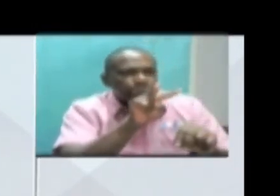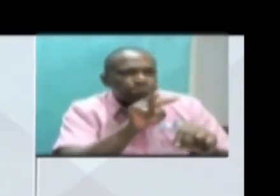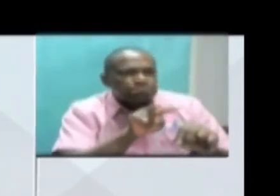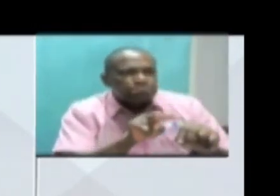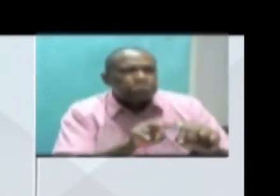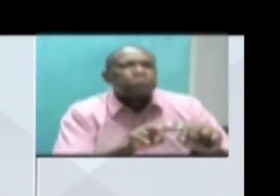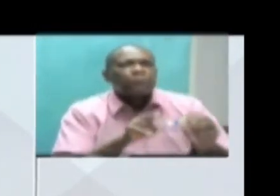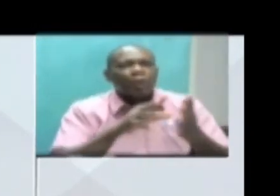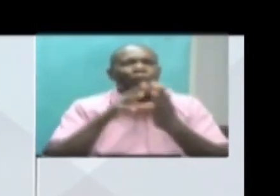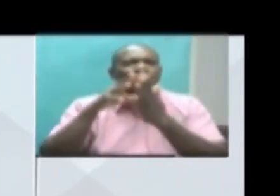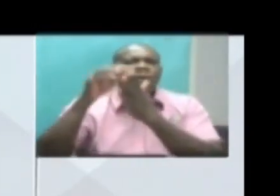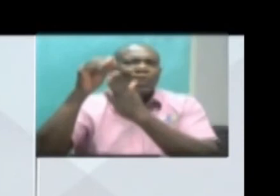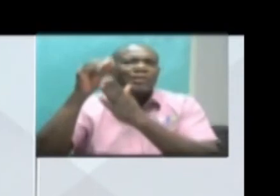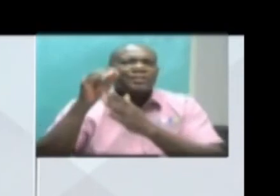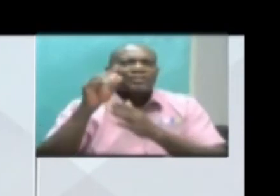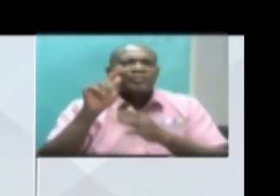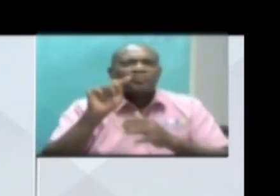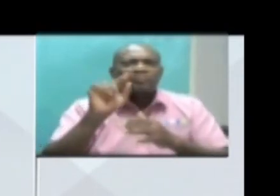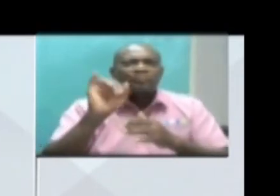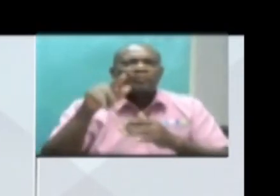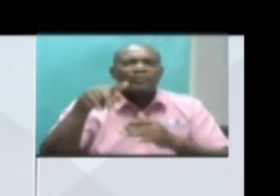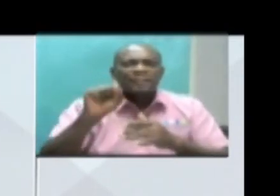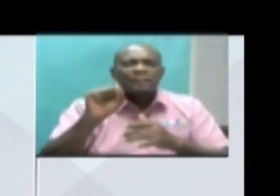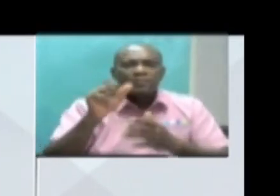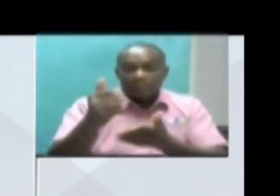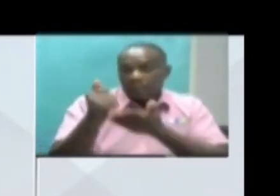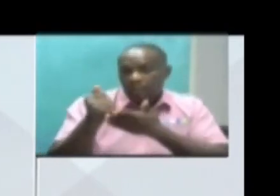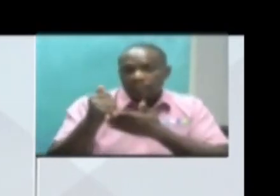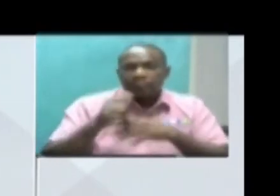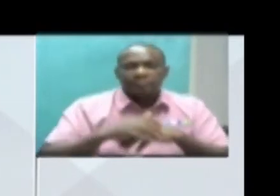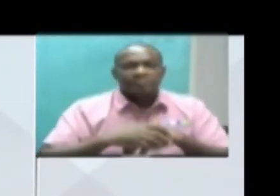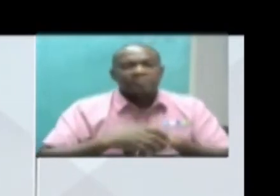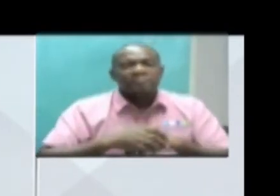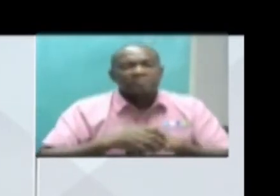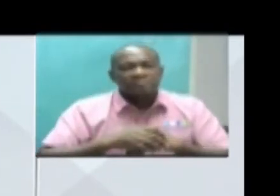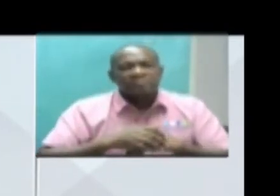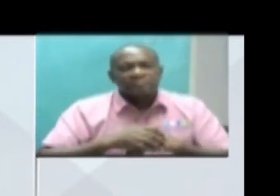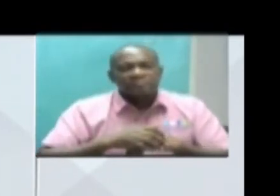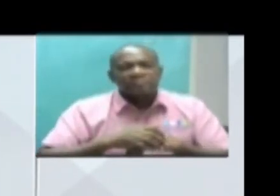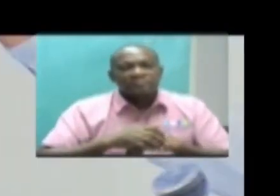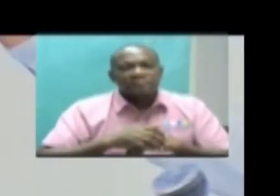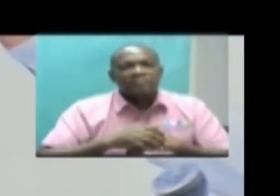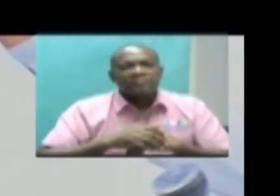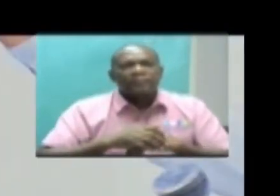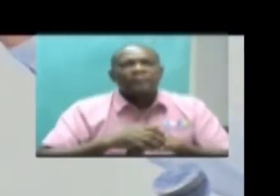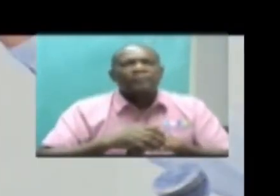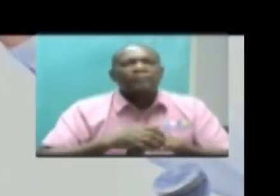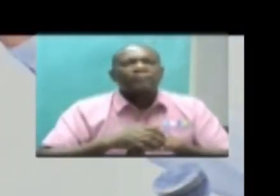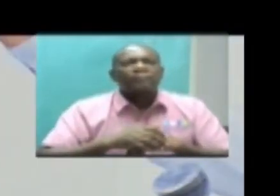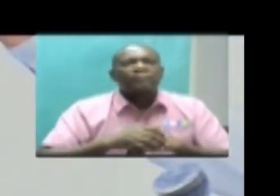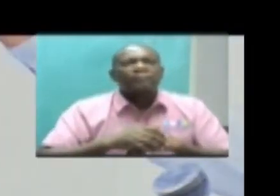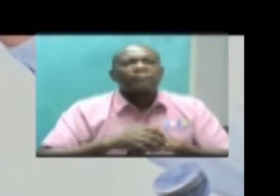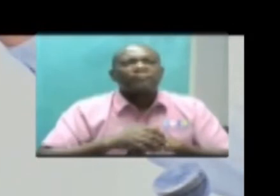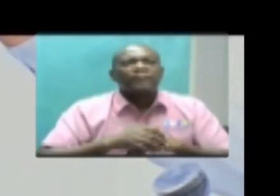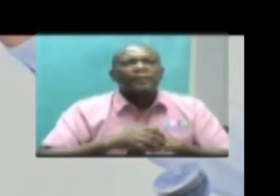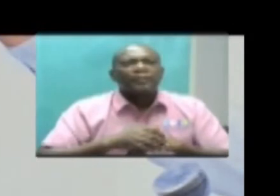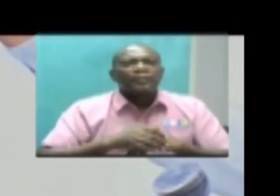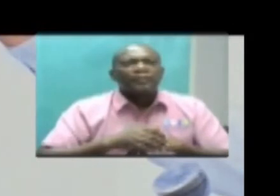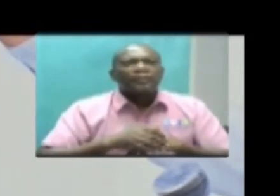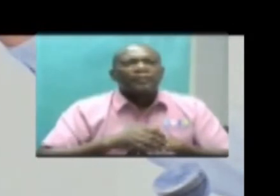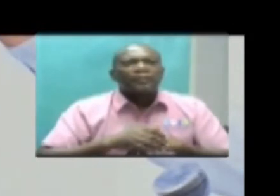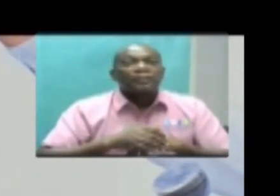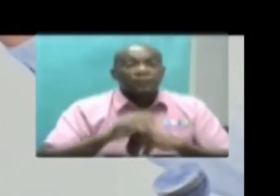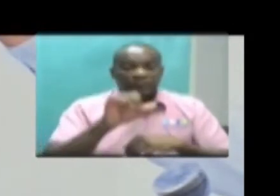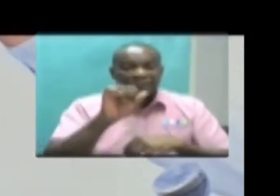definitely something that, you know, they could always revert to. Before you do, we're heading to South Trinidad. Caller from San